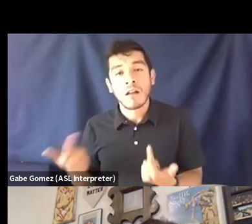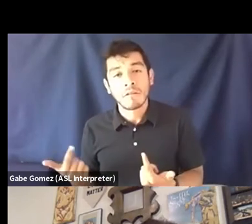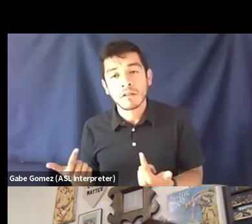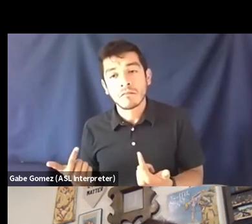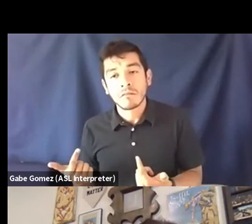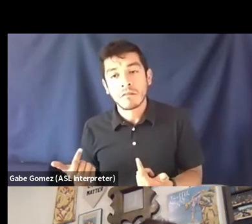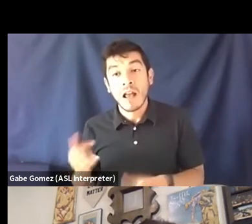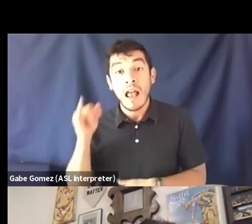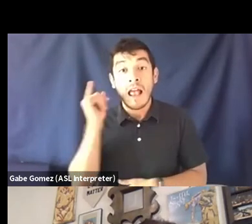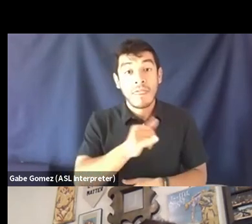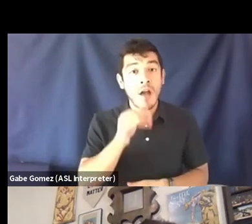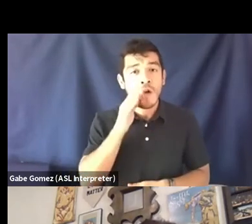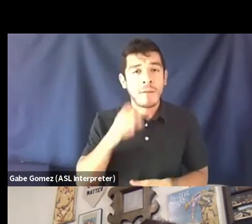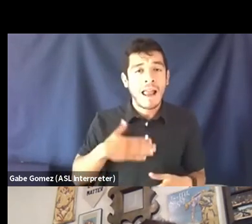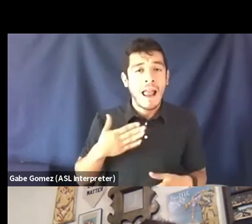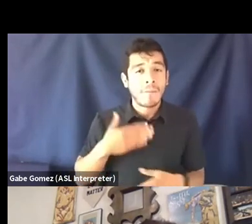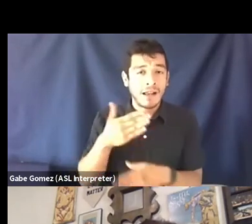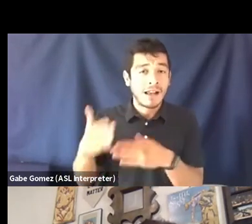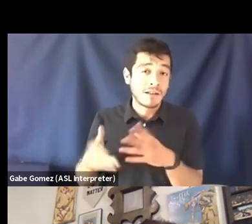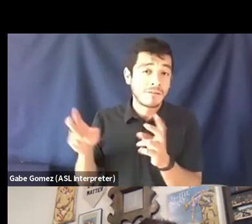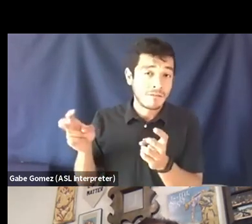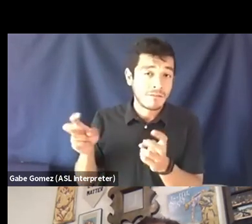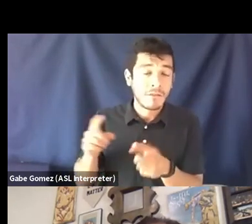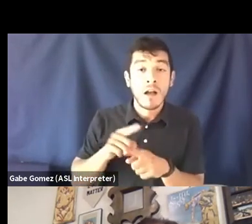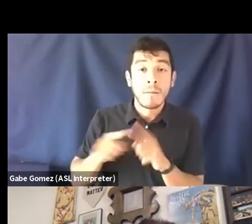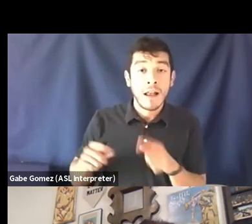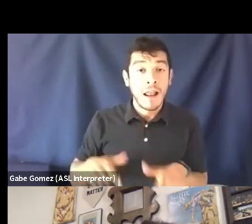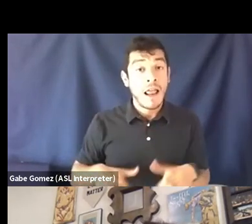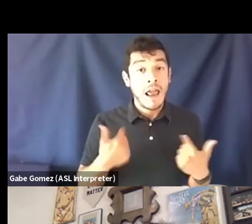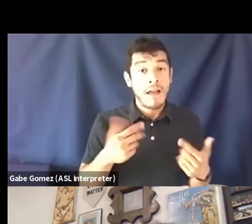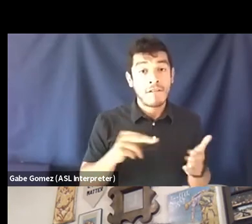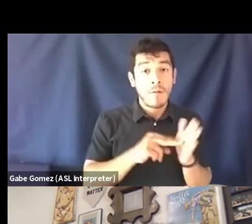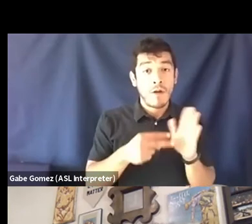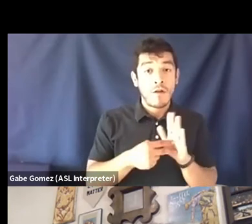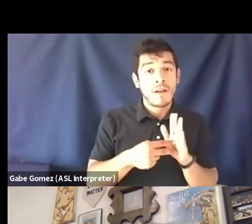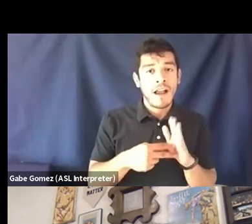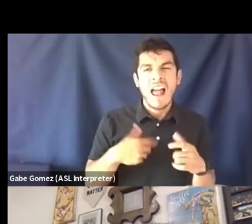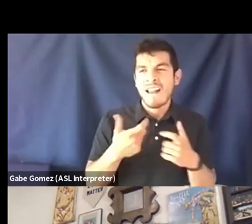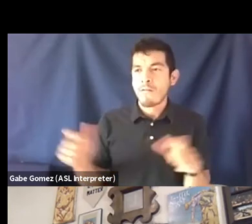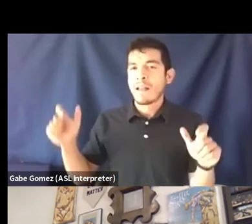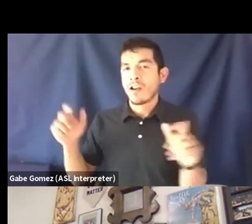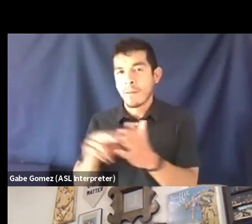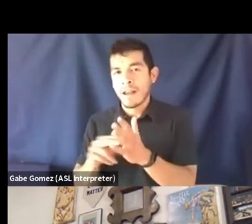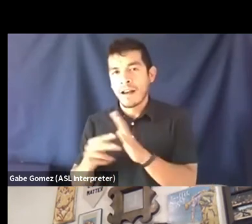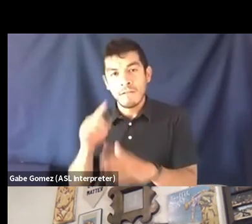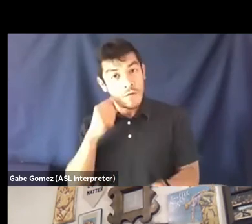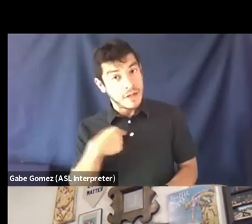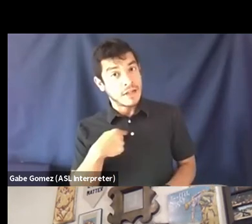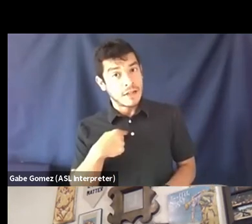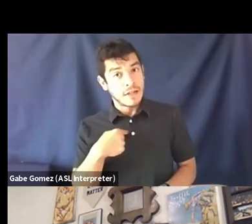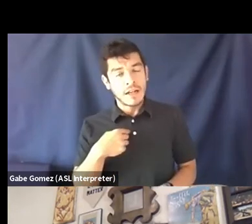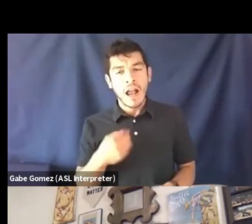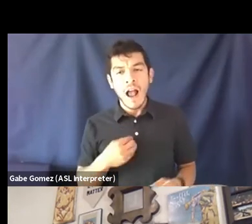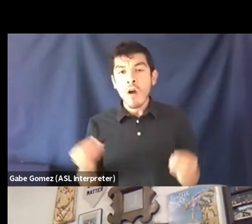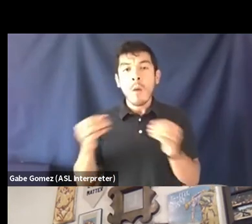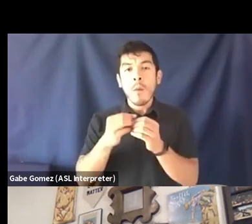been the so-called happy ending. But life and purpose had a bigger meaning, and it was other women. And